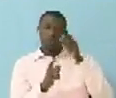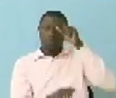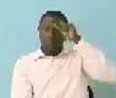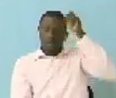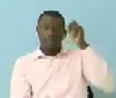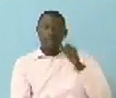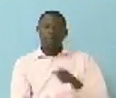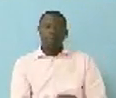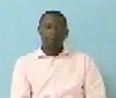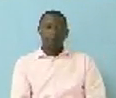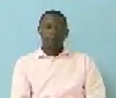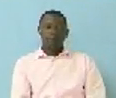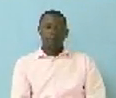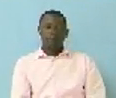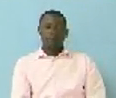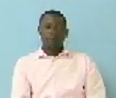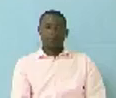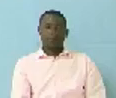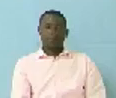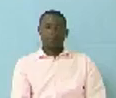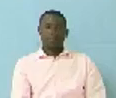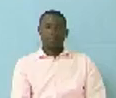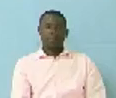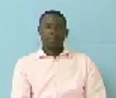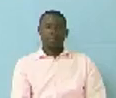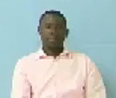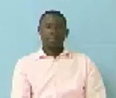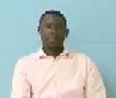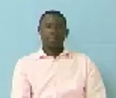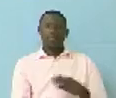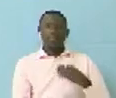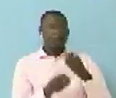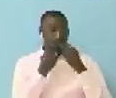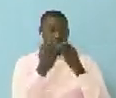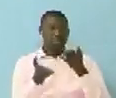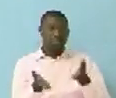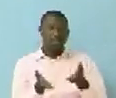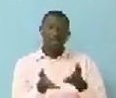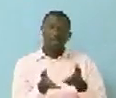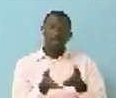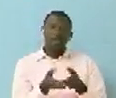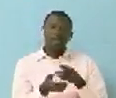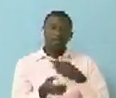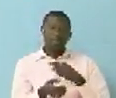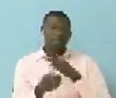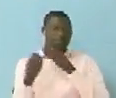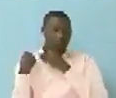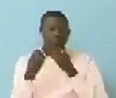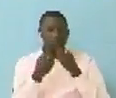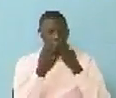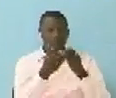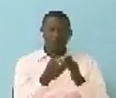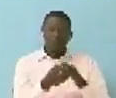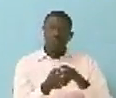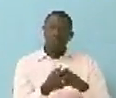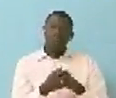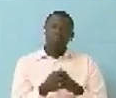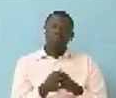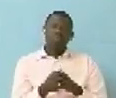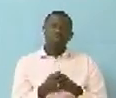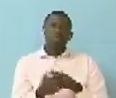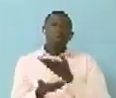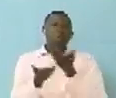I have said it here that he sanctioned them to be in the panel, so it's obvious that. Why do you want me to confirm? That is